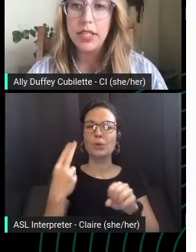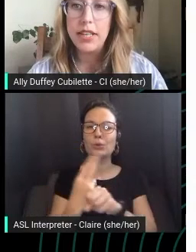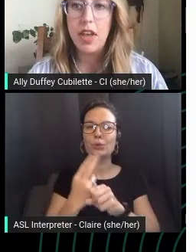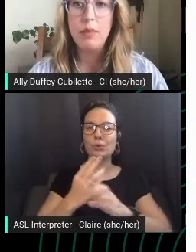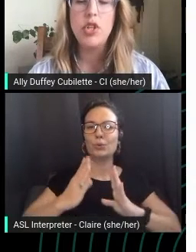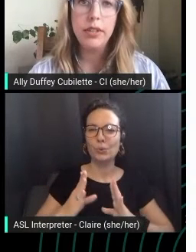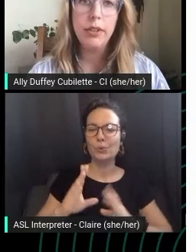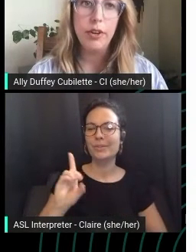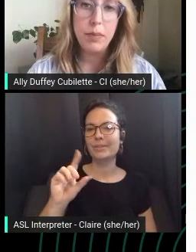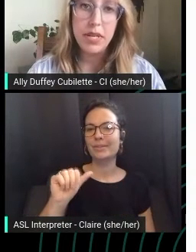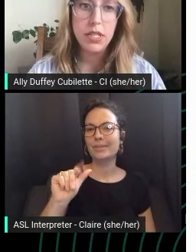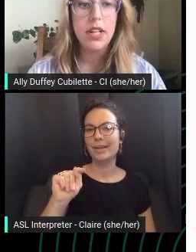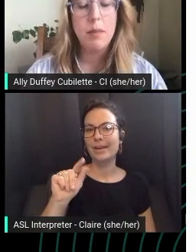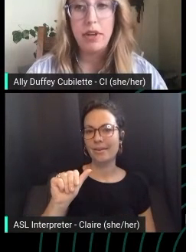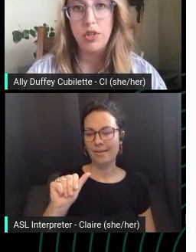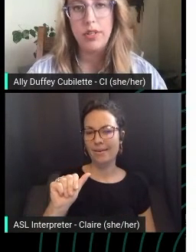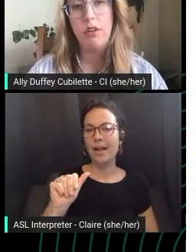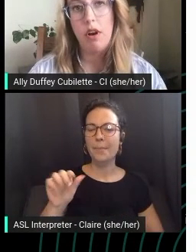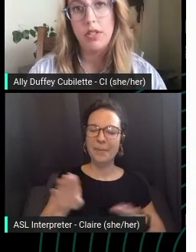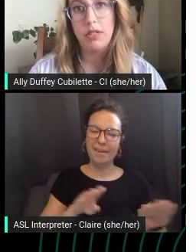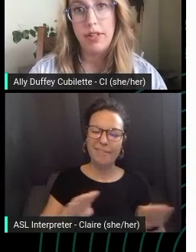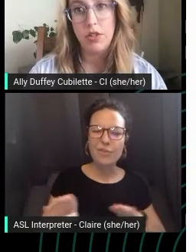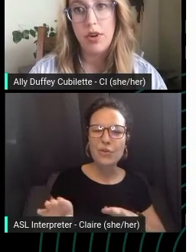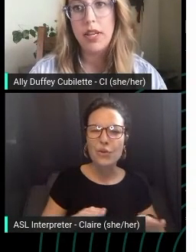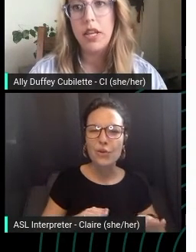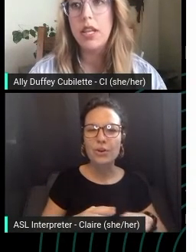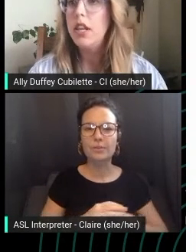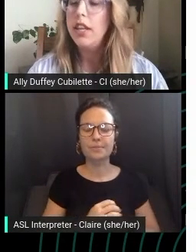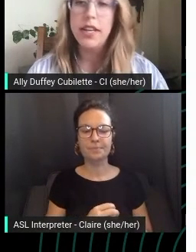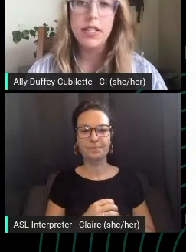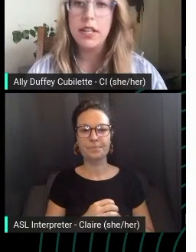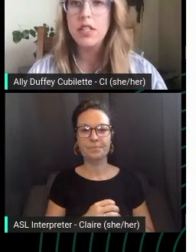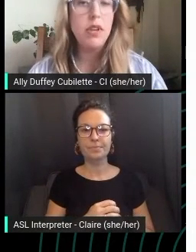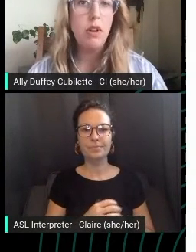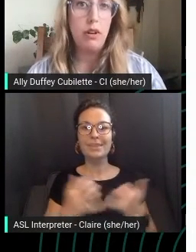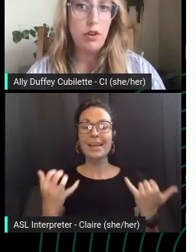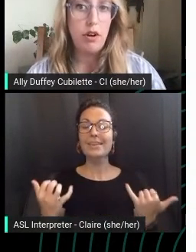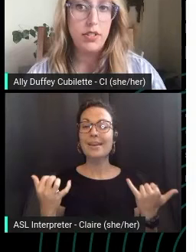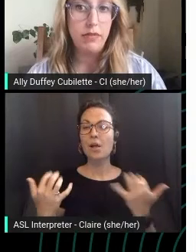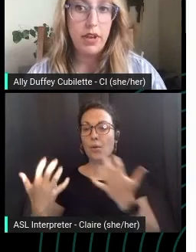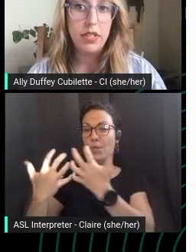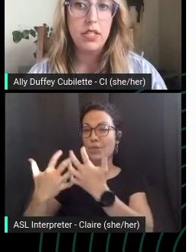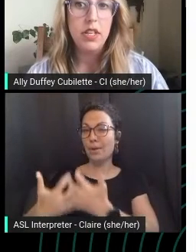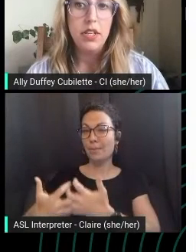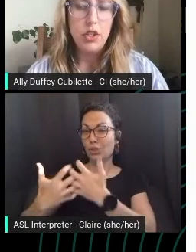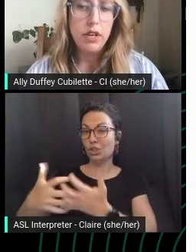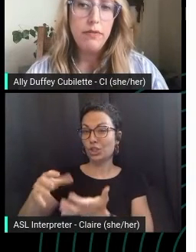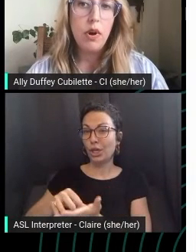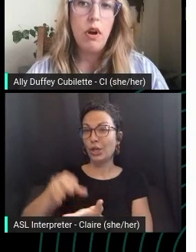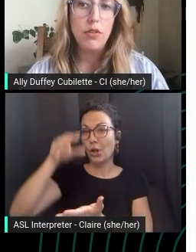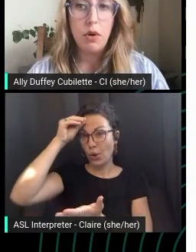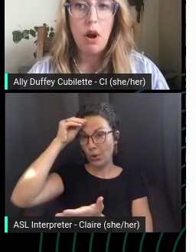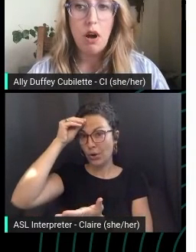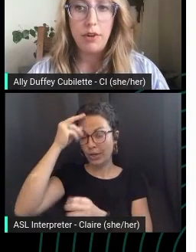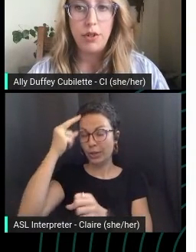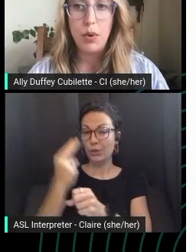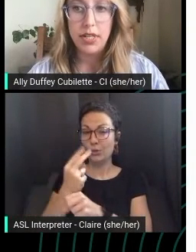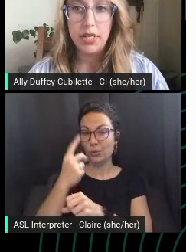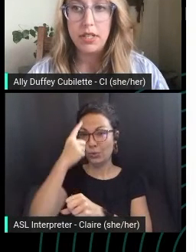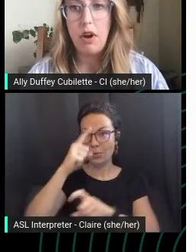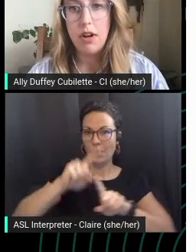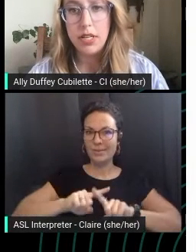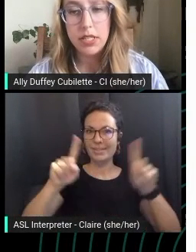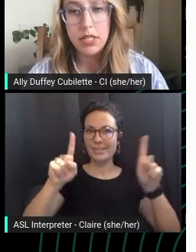And finally, that machine learning piece that I mentioned in cross-device tracking extends beyond cross-device. GA4 also